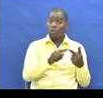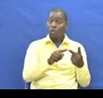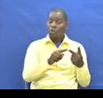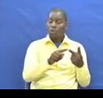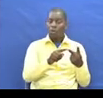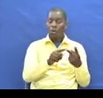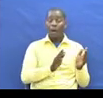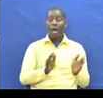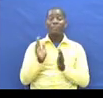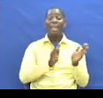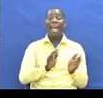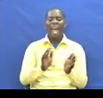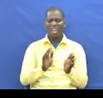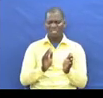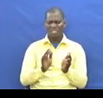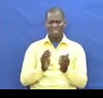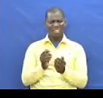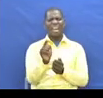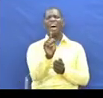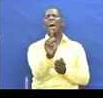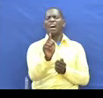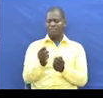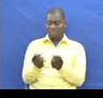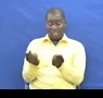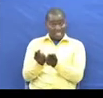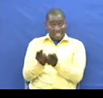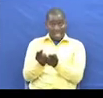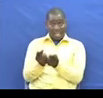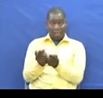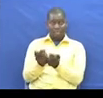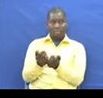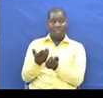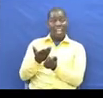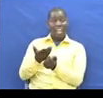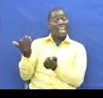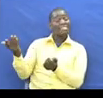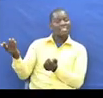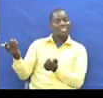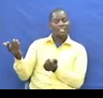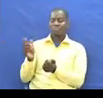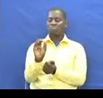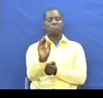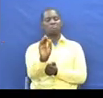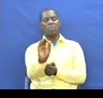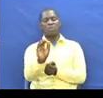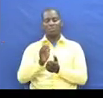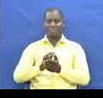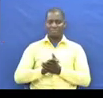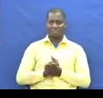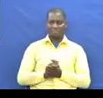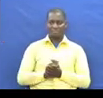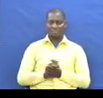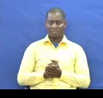no two distinct ordered pairs should have the same first entry.